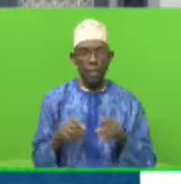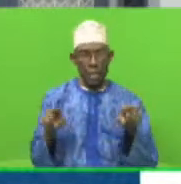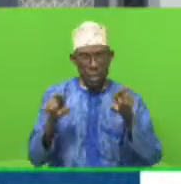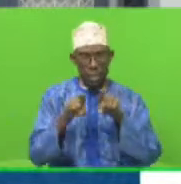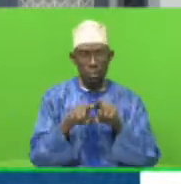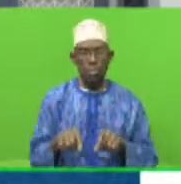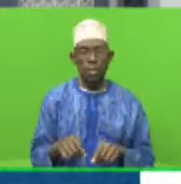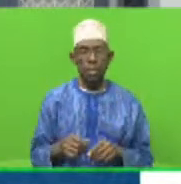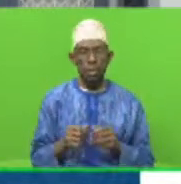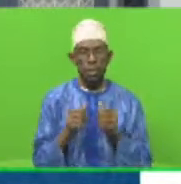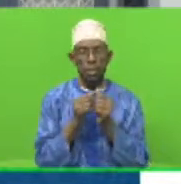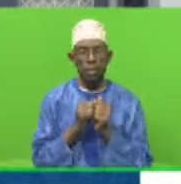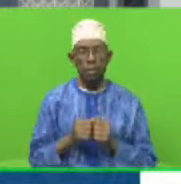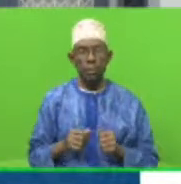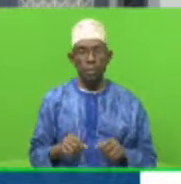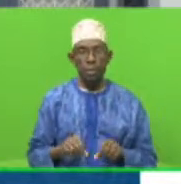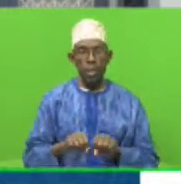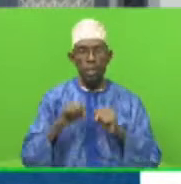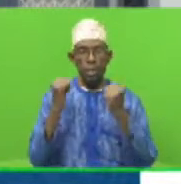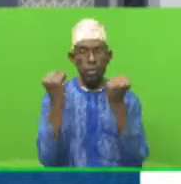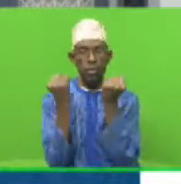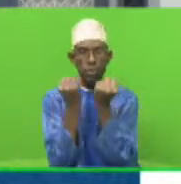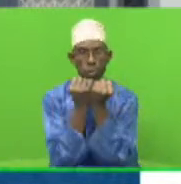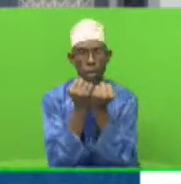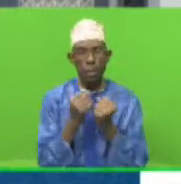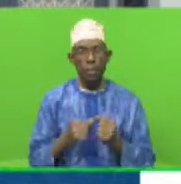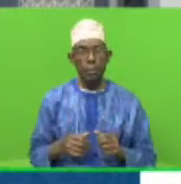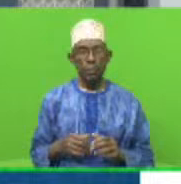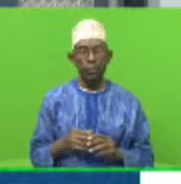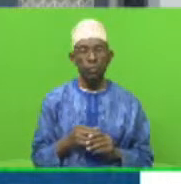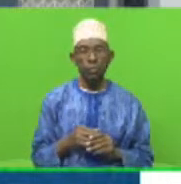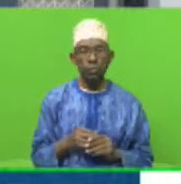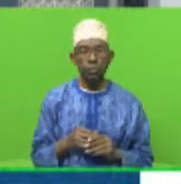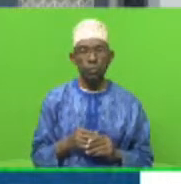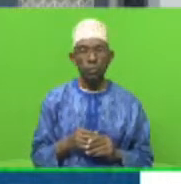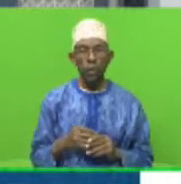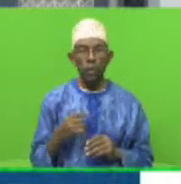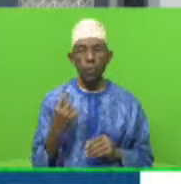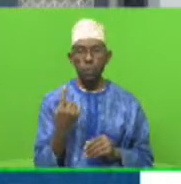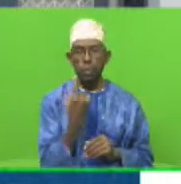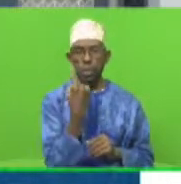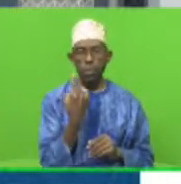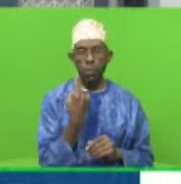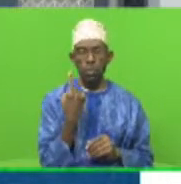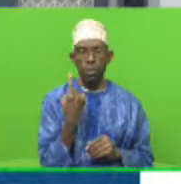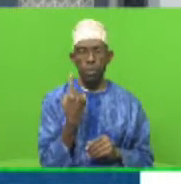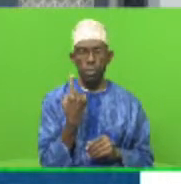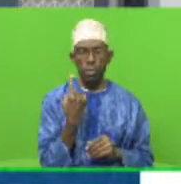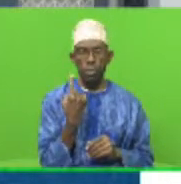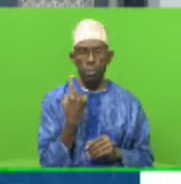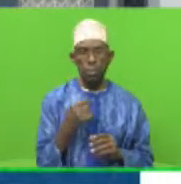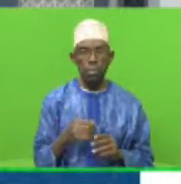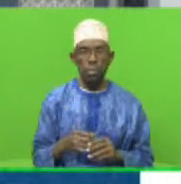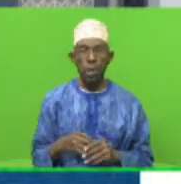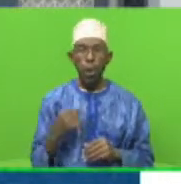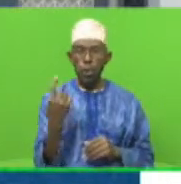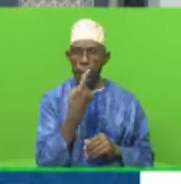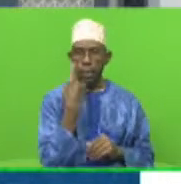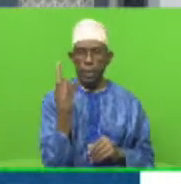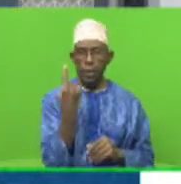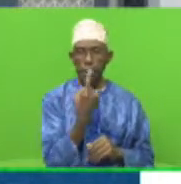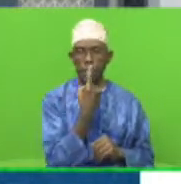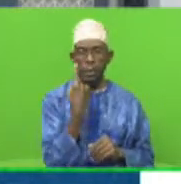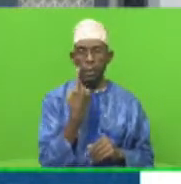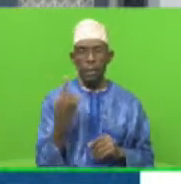al-bahimatu al-jam'a, hal tuhissuna biha min jad'in illa